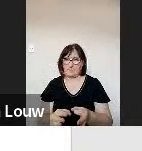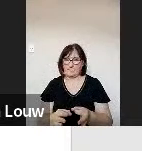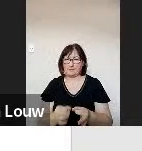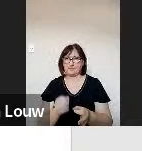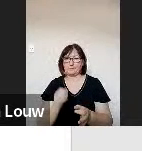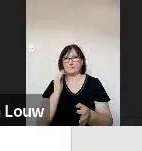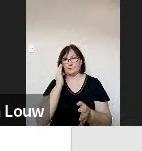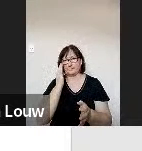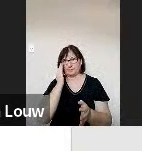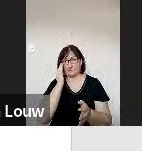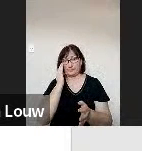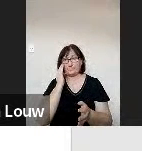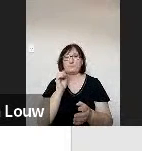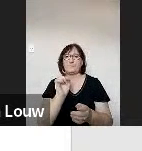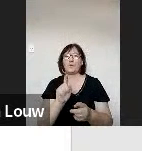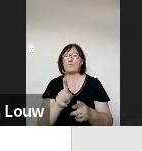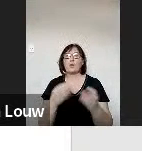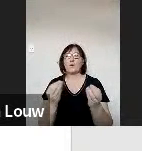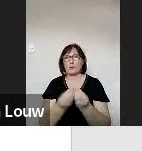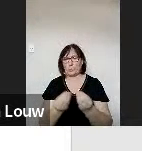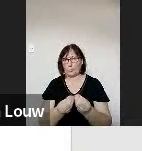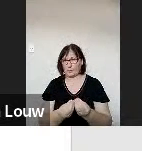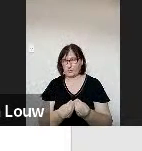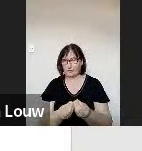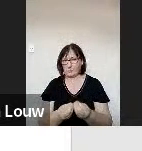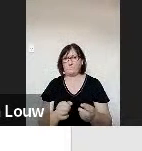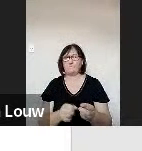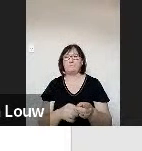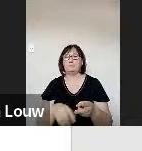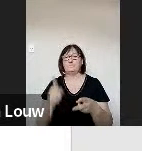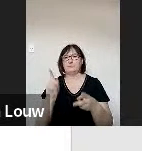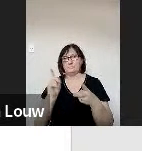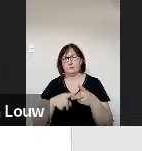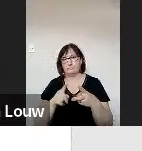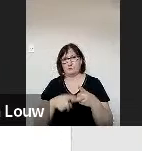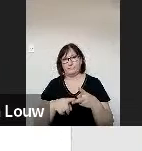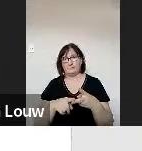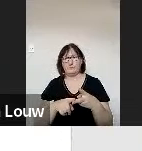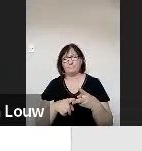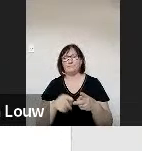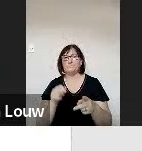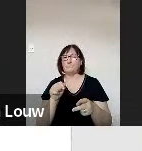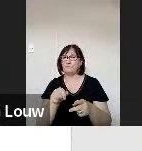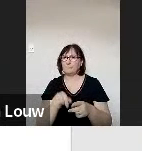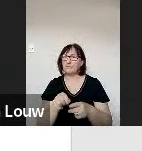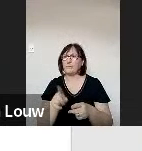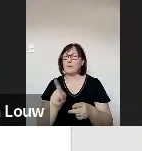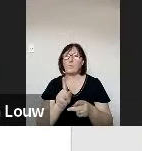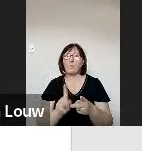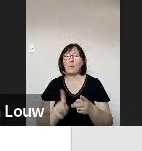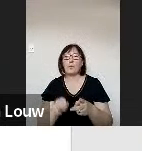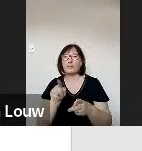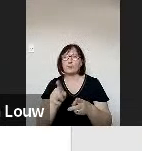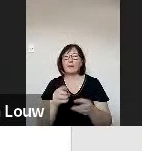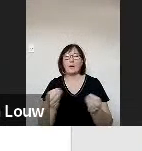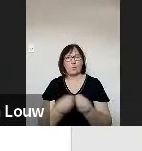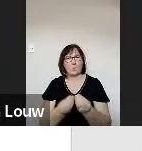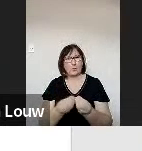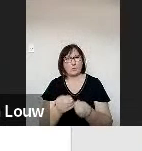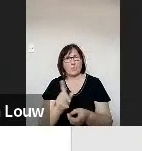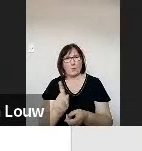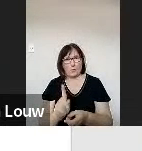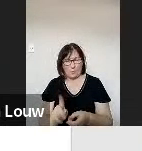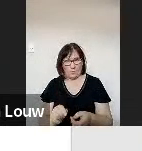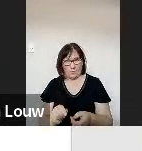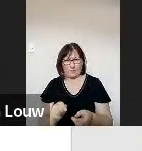of the goods concerned. Second, one considers the nature and characteristics of the goods. Third, one will